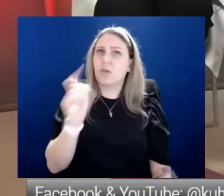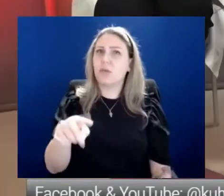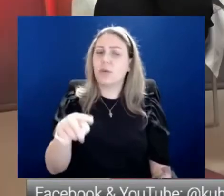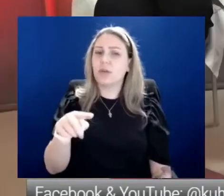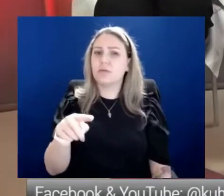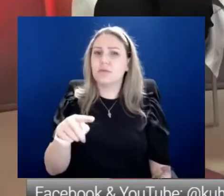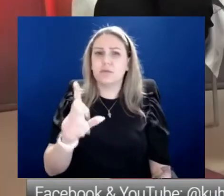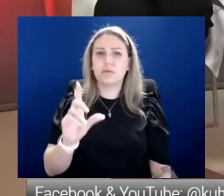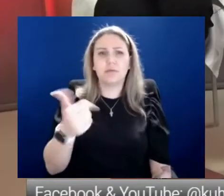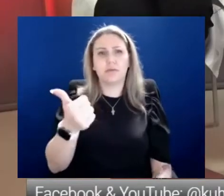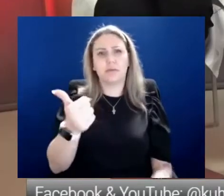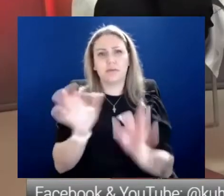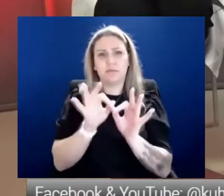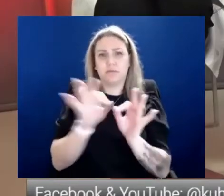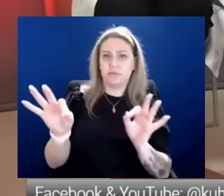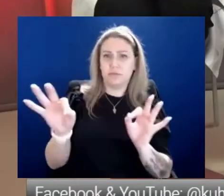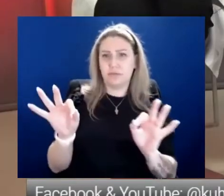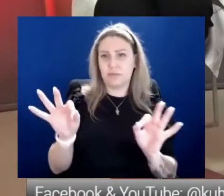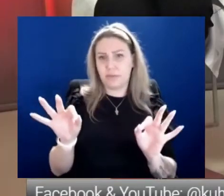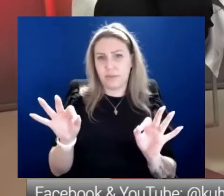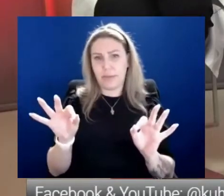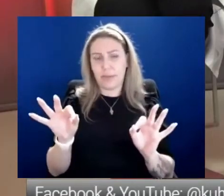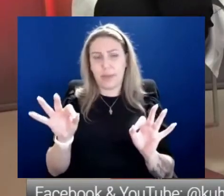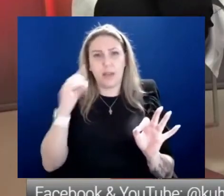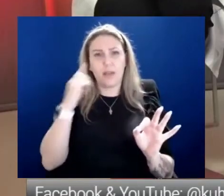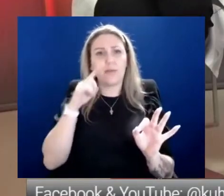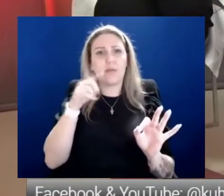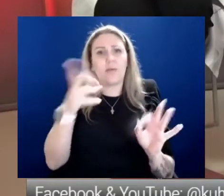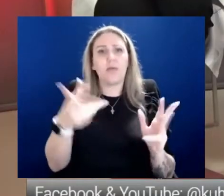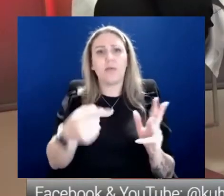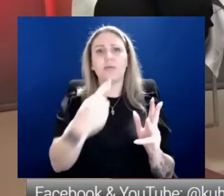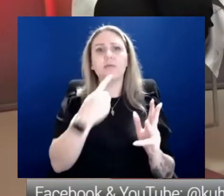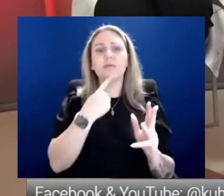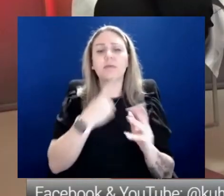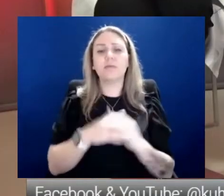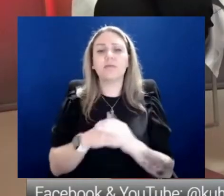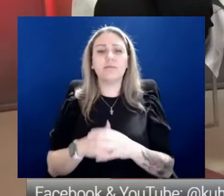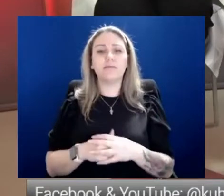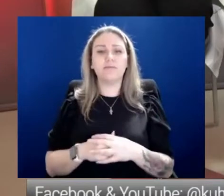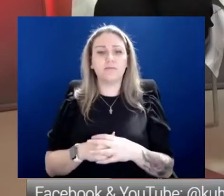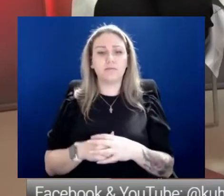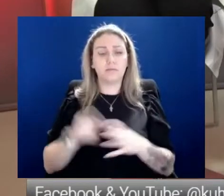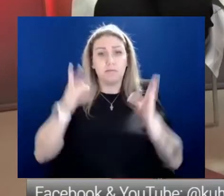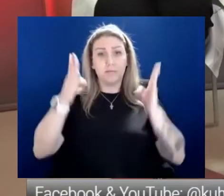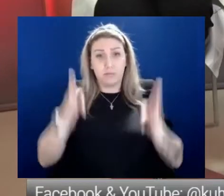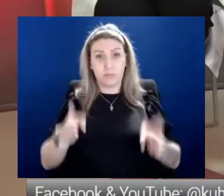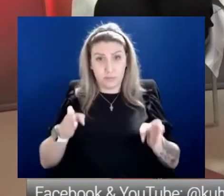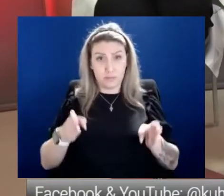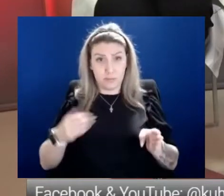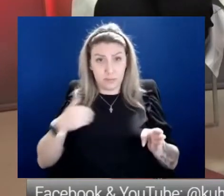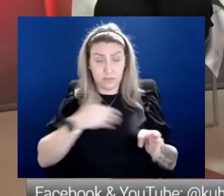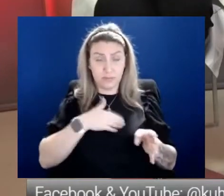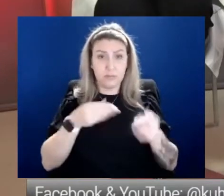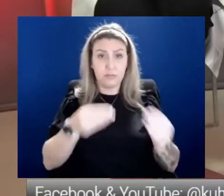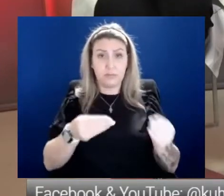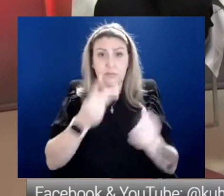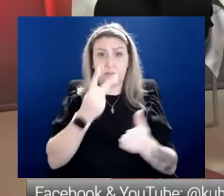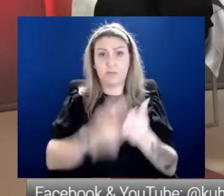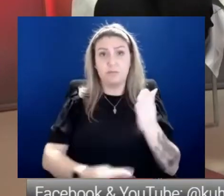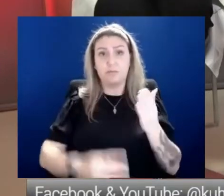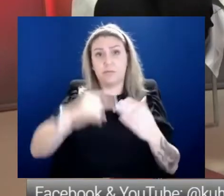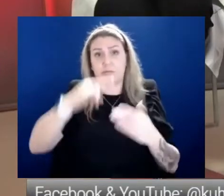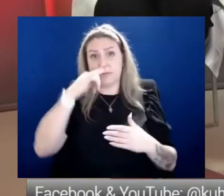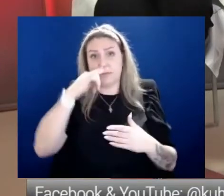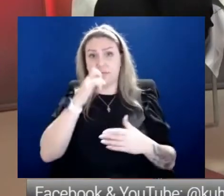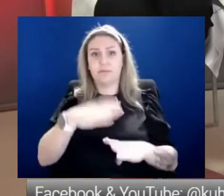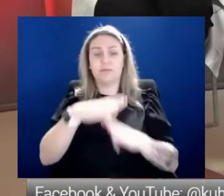in on our Facebook. This goes to what you were saying, Dr. Thompson. This person writes, breastfed both my kids, didn't protect me from heart disease.